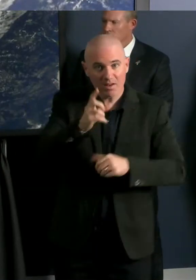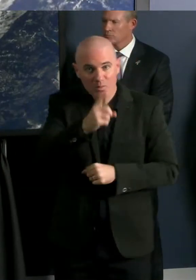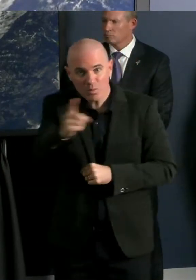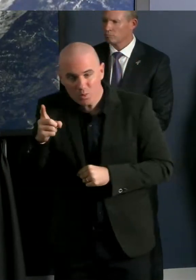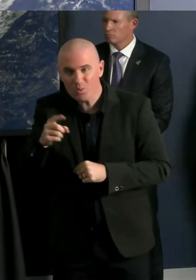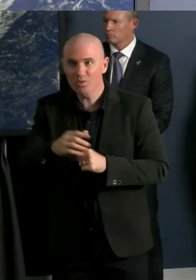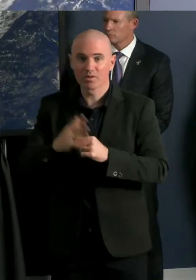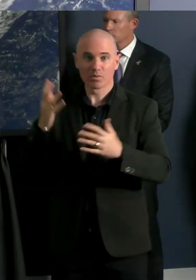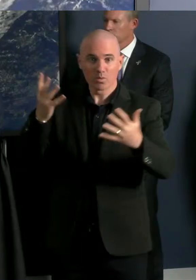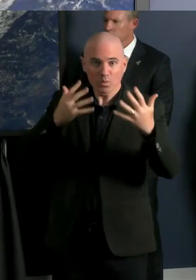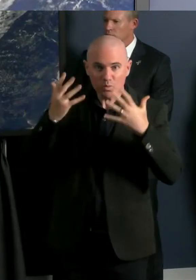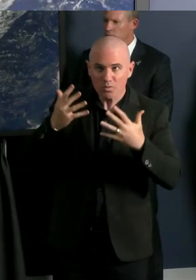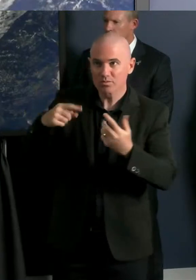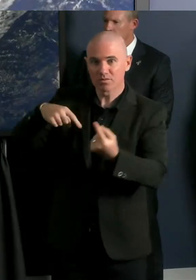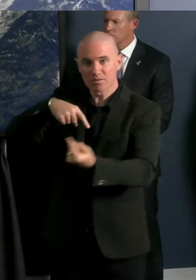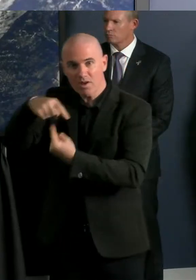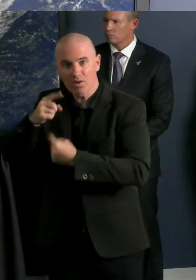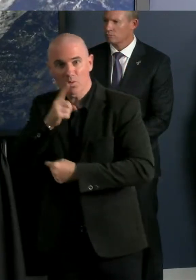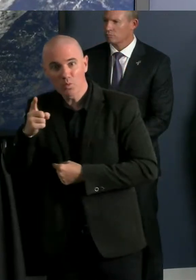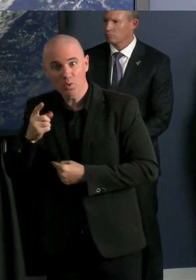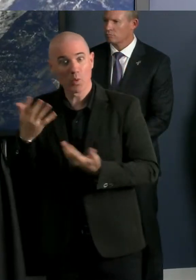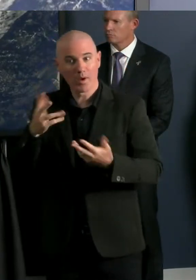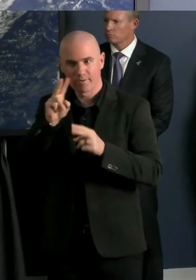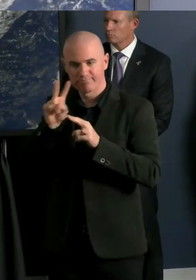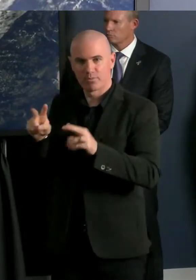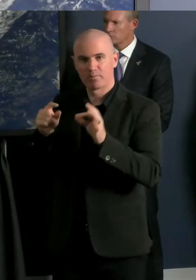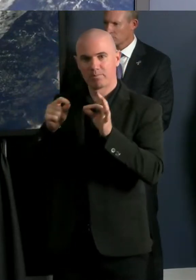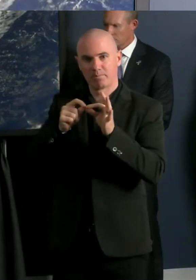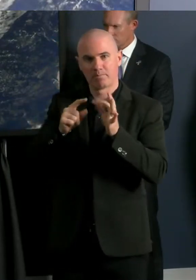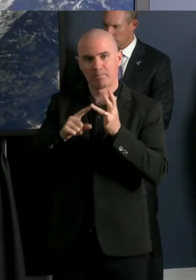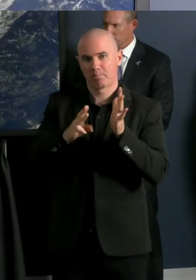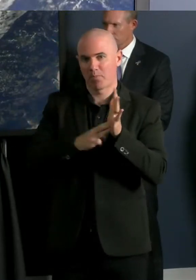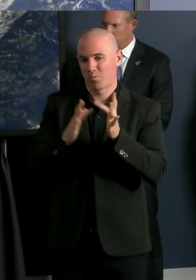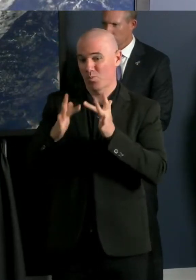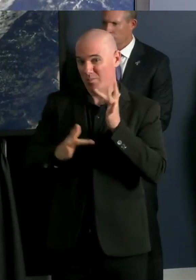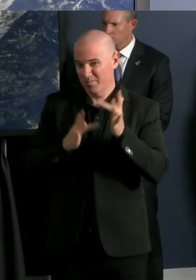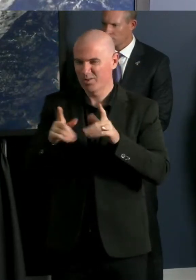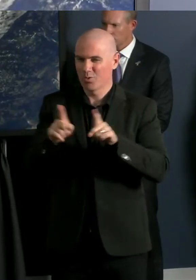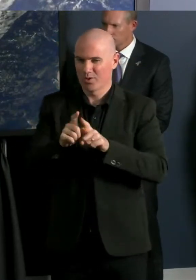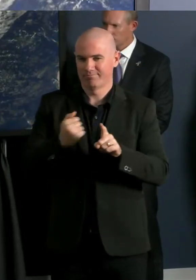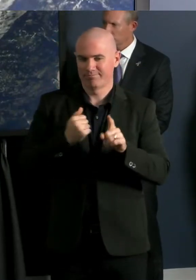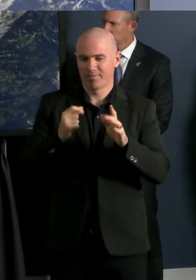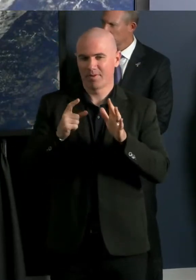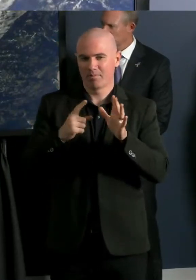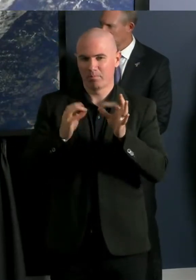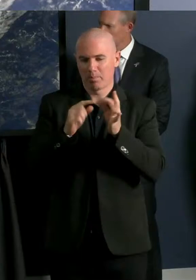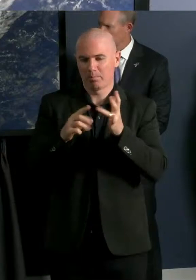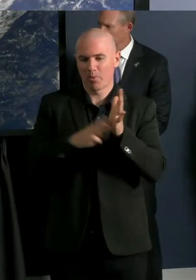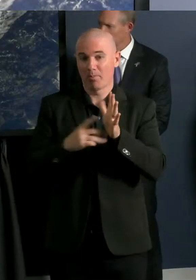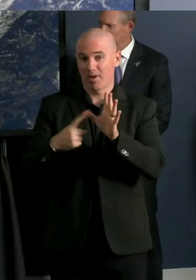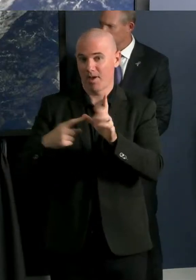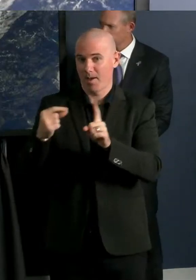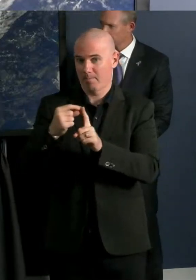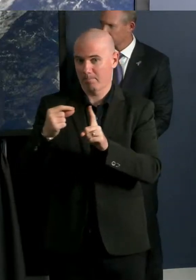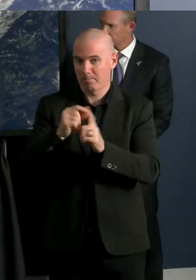well, and to do that via the Bureau website and the Bureau app as well. Thank you.